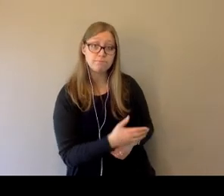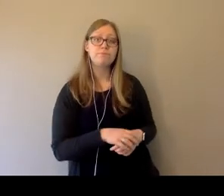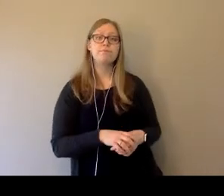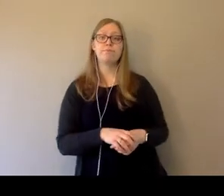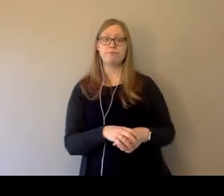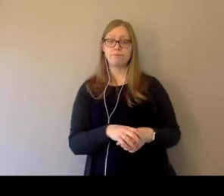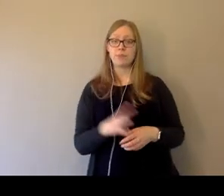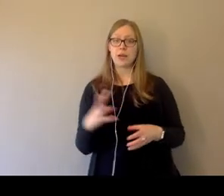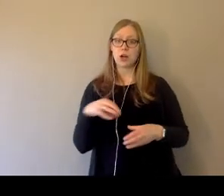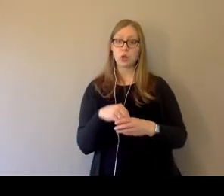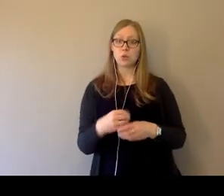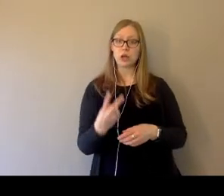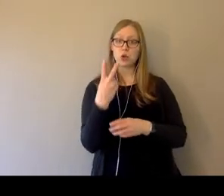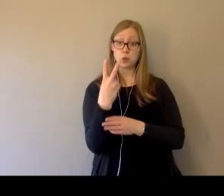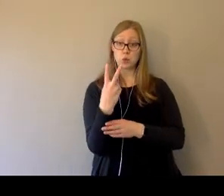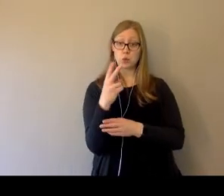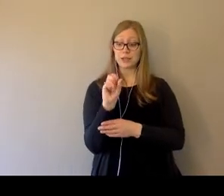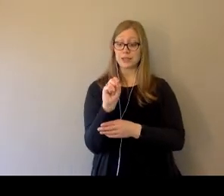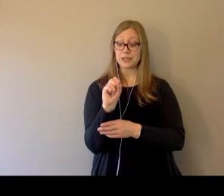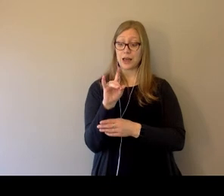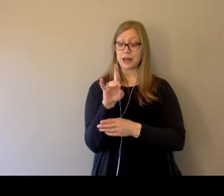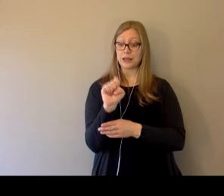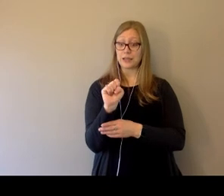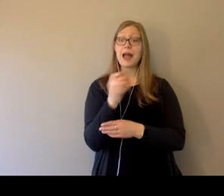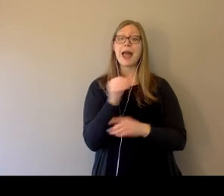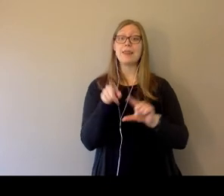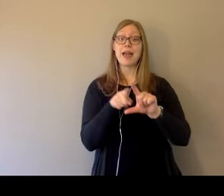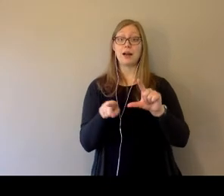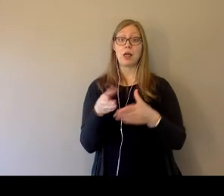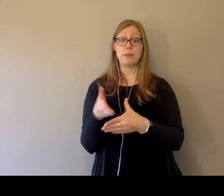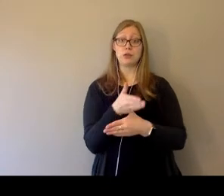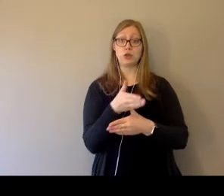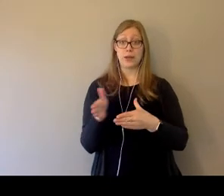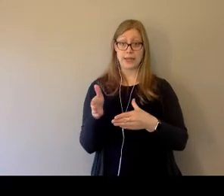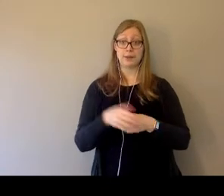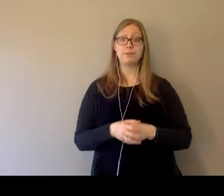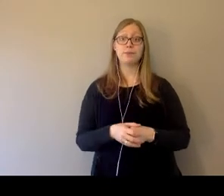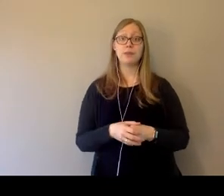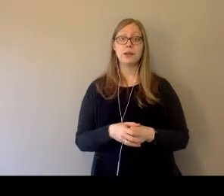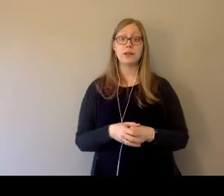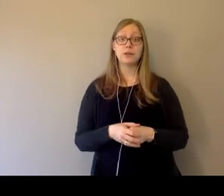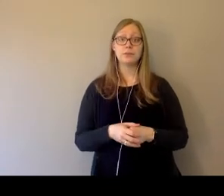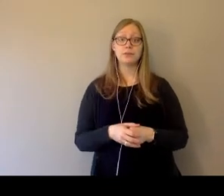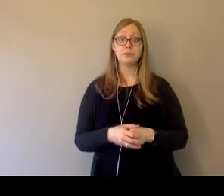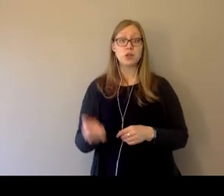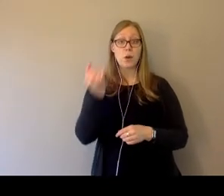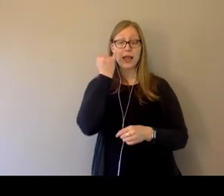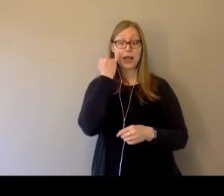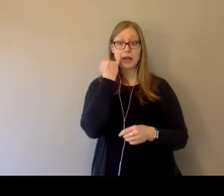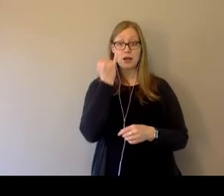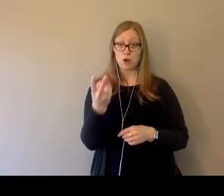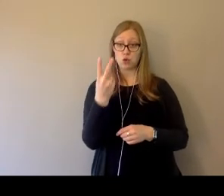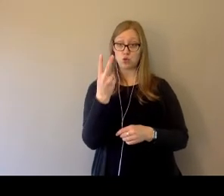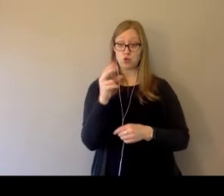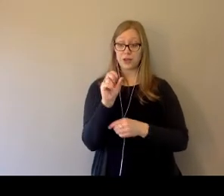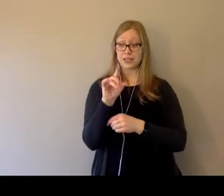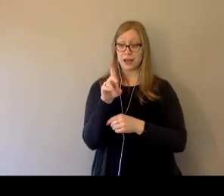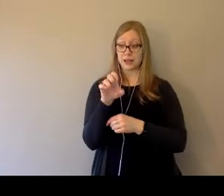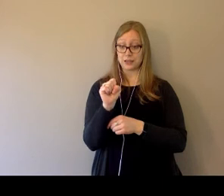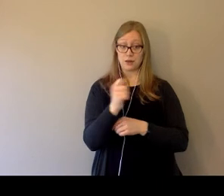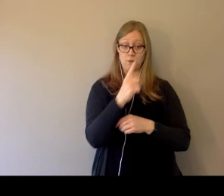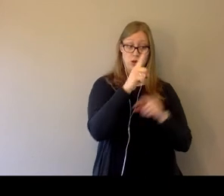the included angle between them. So if two sides of one triangle are proportional to two sides of another